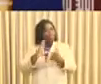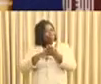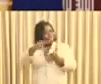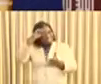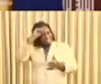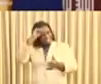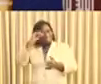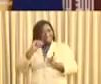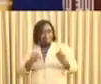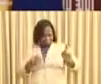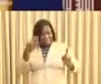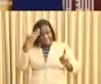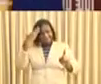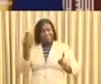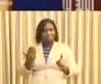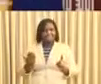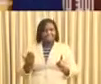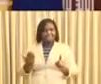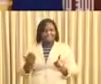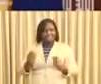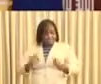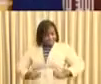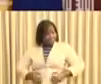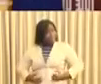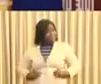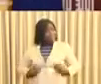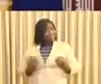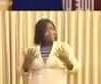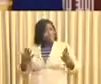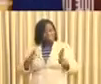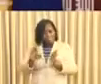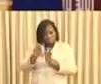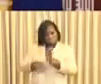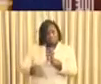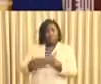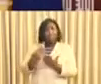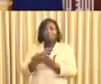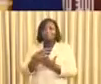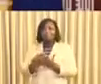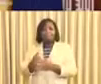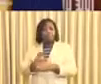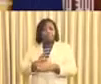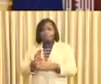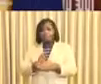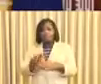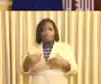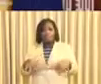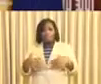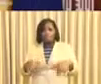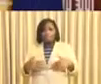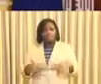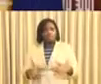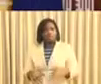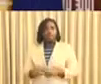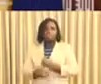the sacrifices in reduced revenues that all businesses and enterprises are suffering. But I